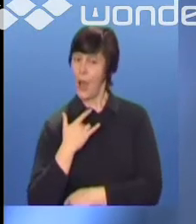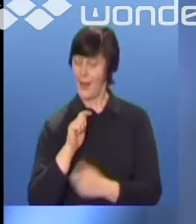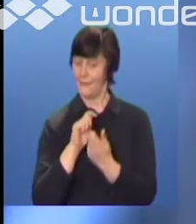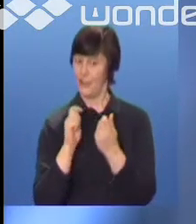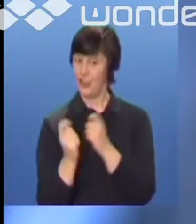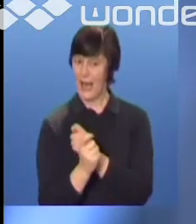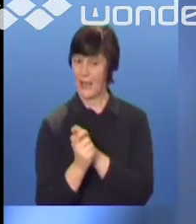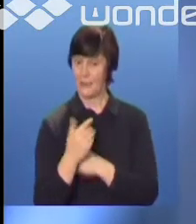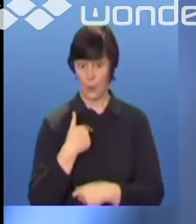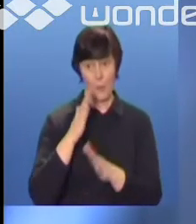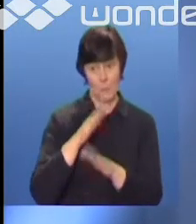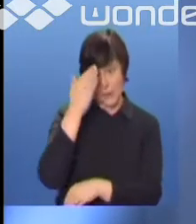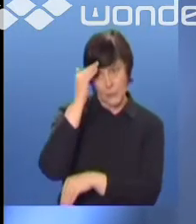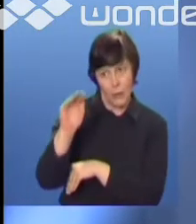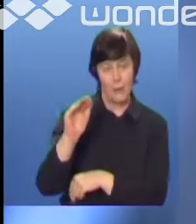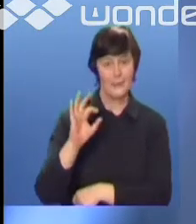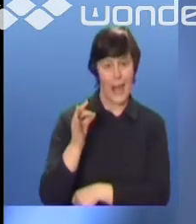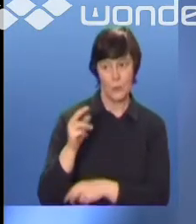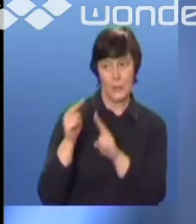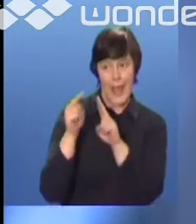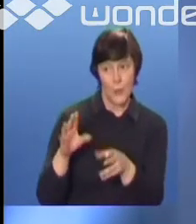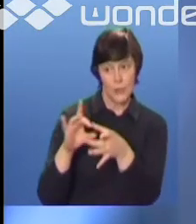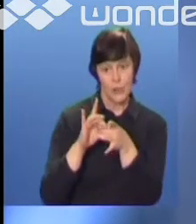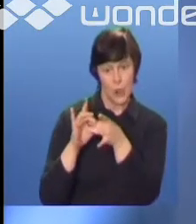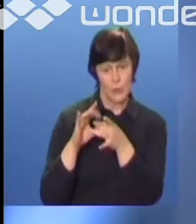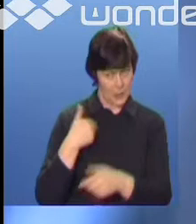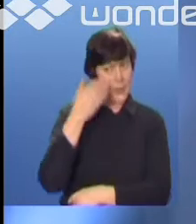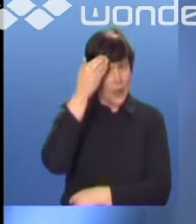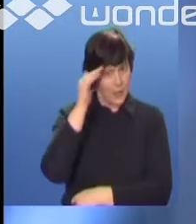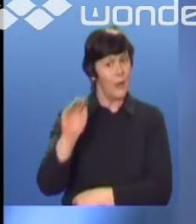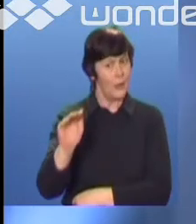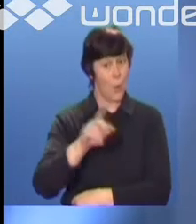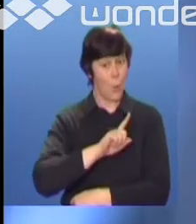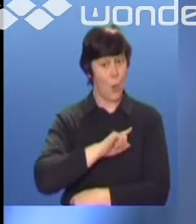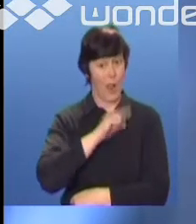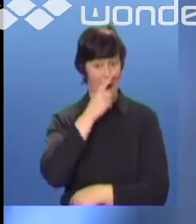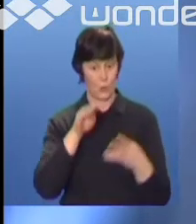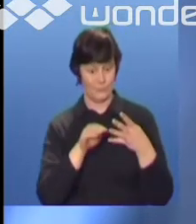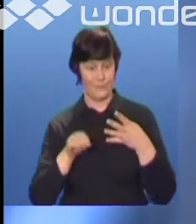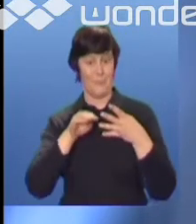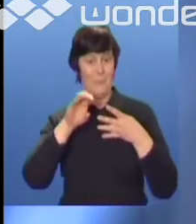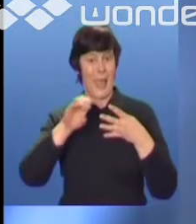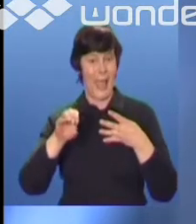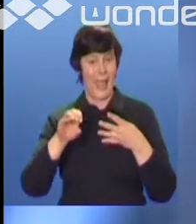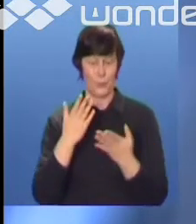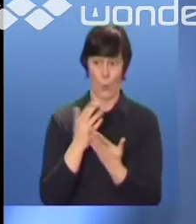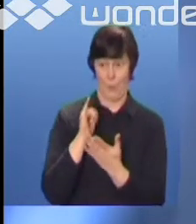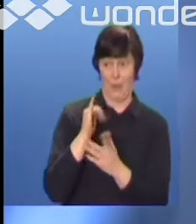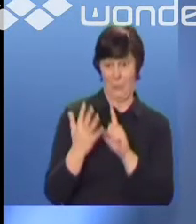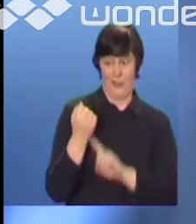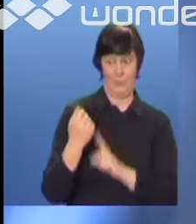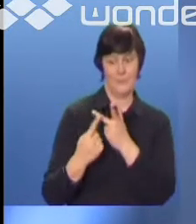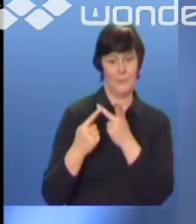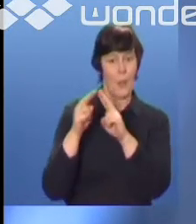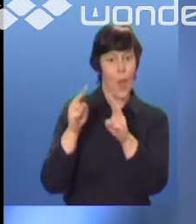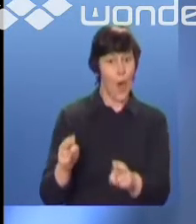very important to keep the participating council or housing association informed of any changes, as this could affect what band you're in